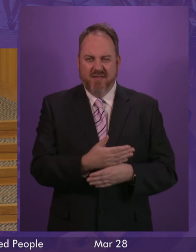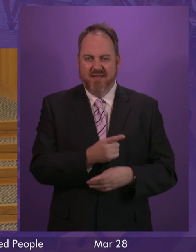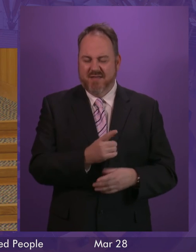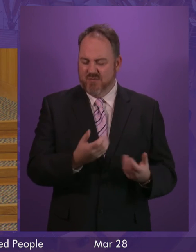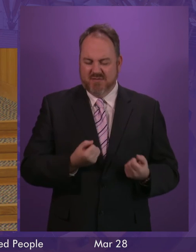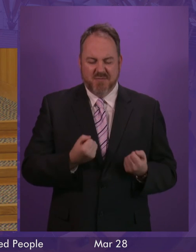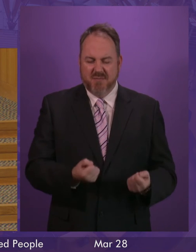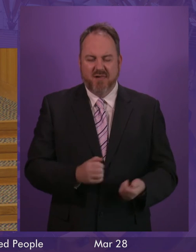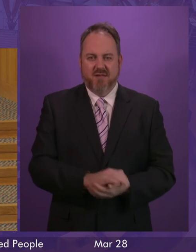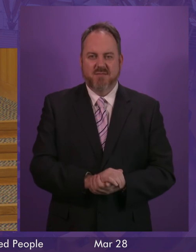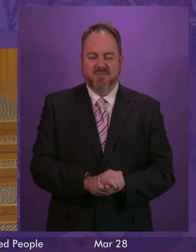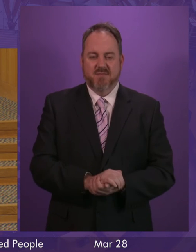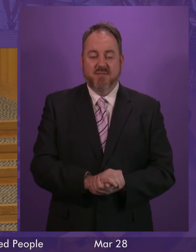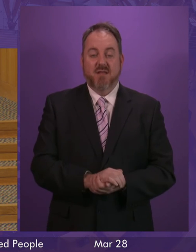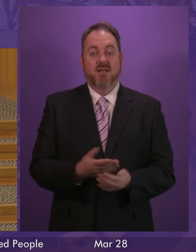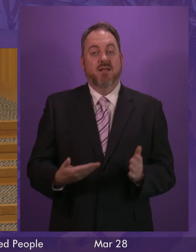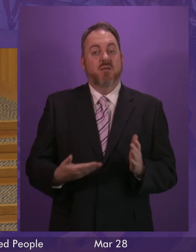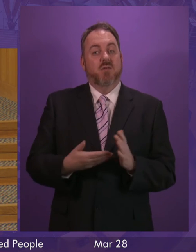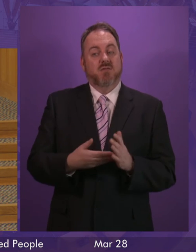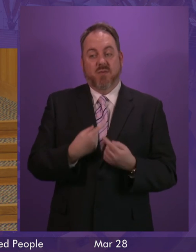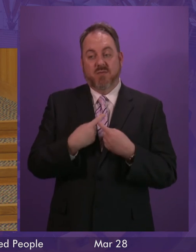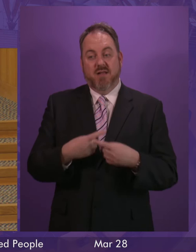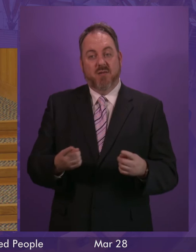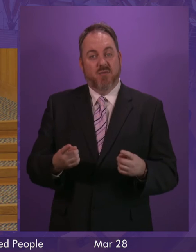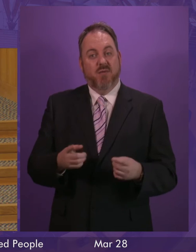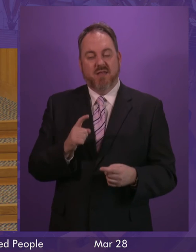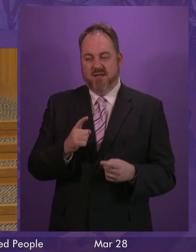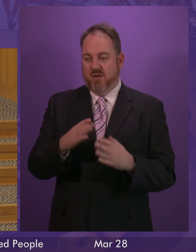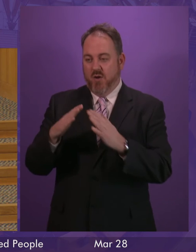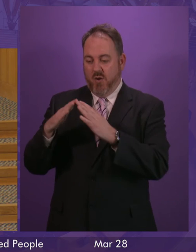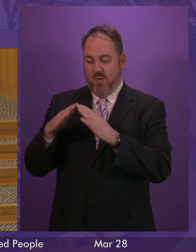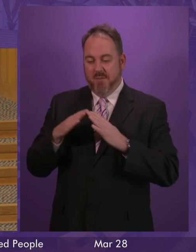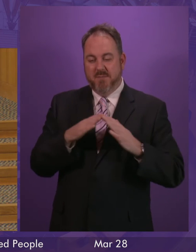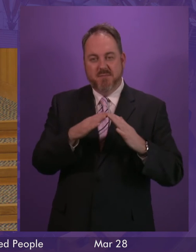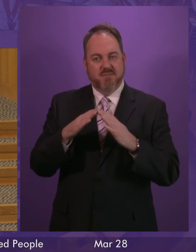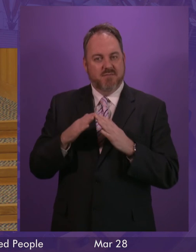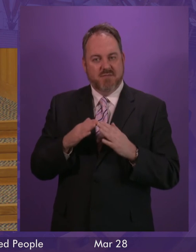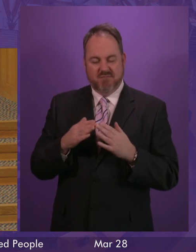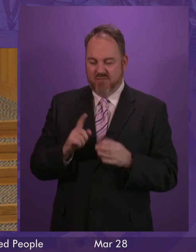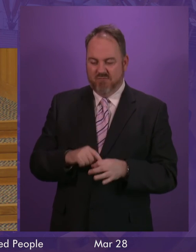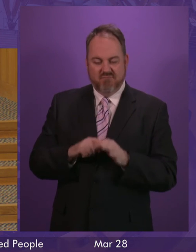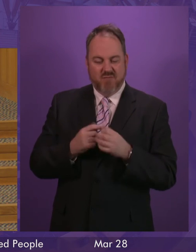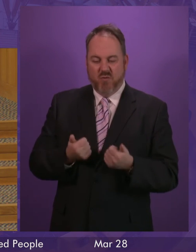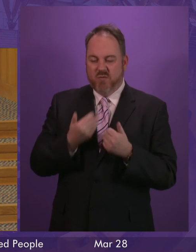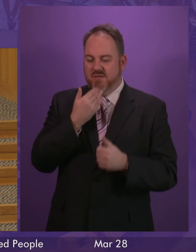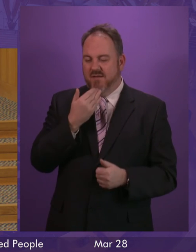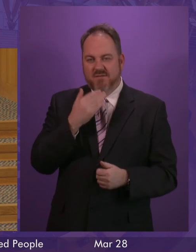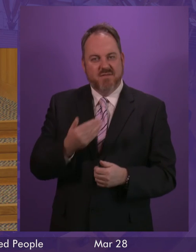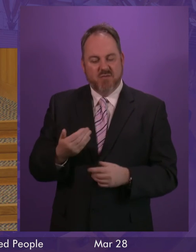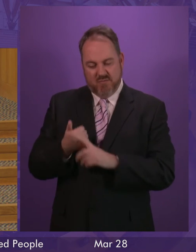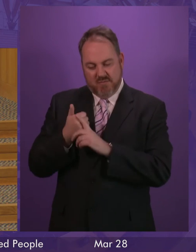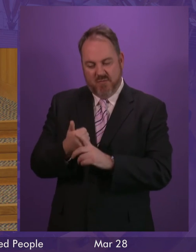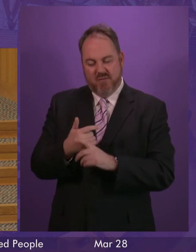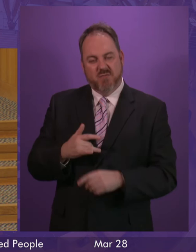And finally, would state that many disabled people live in homes that do not meet the requirements that they require to live independently.